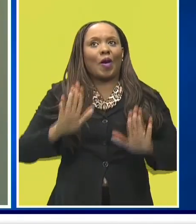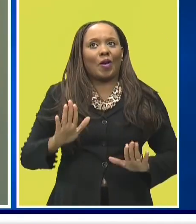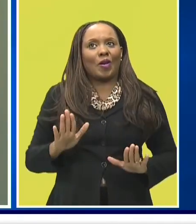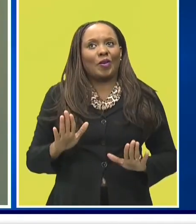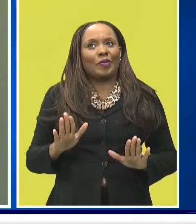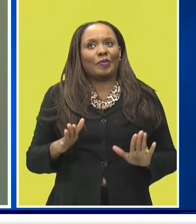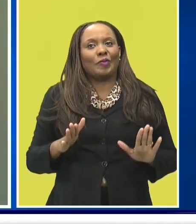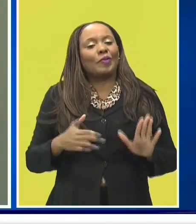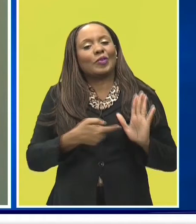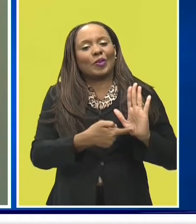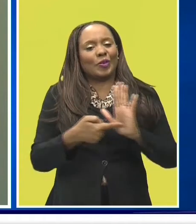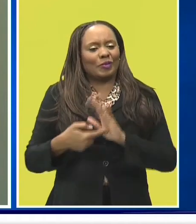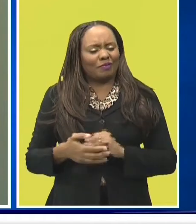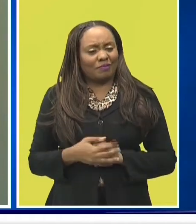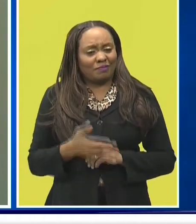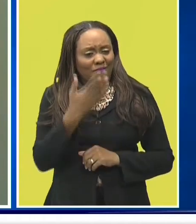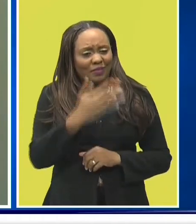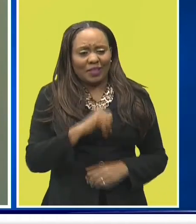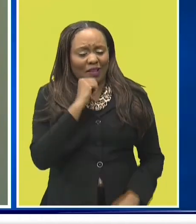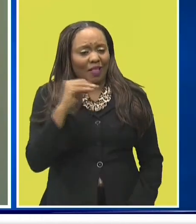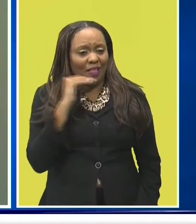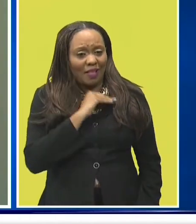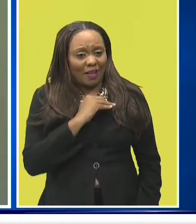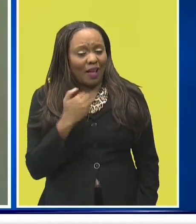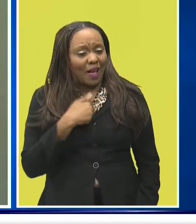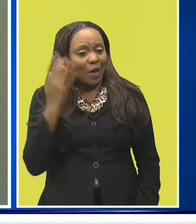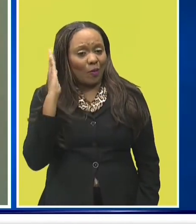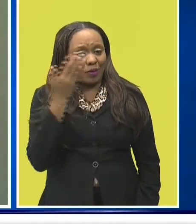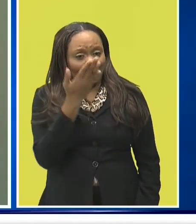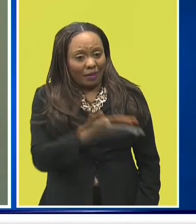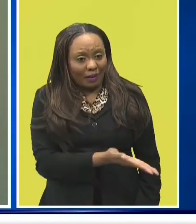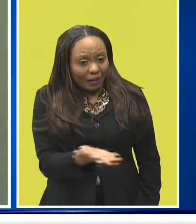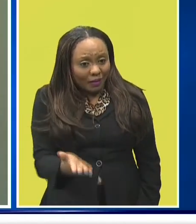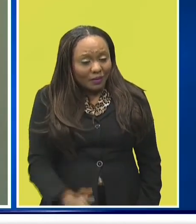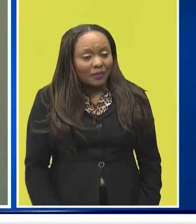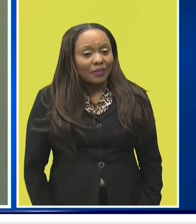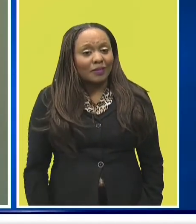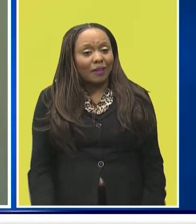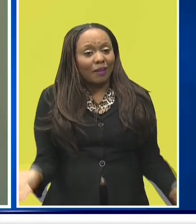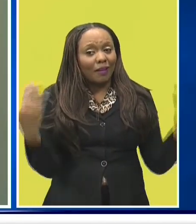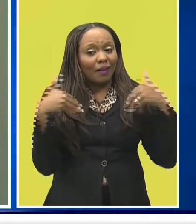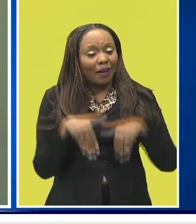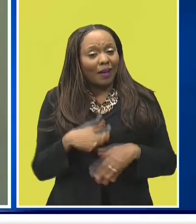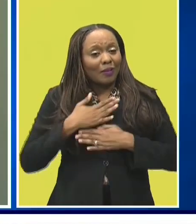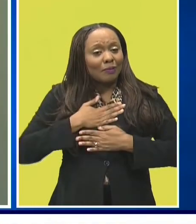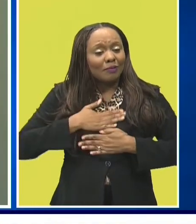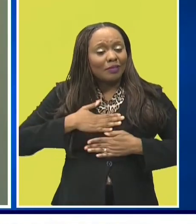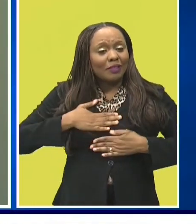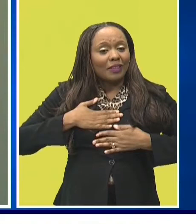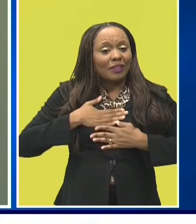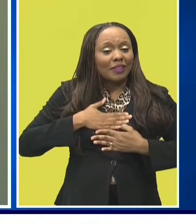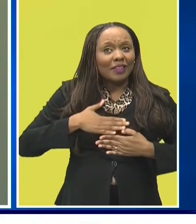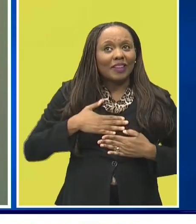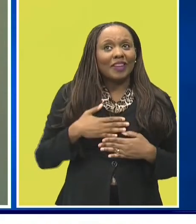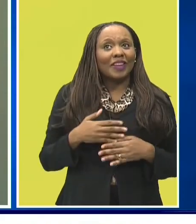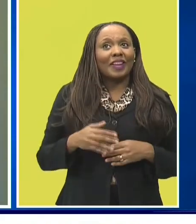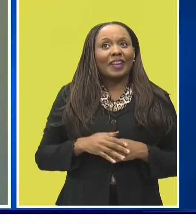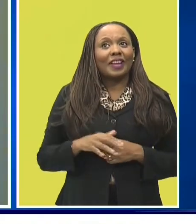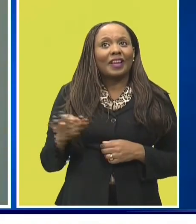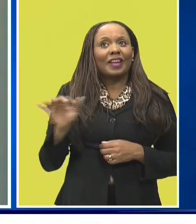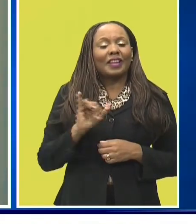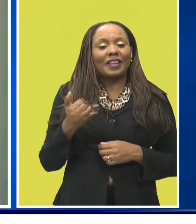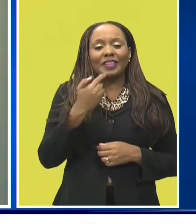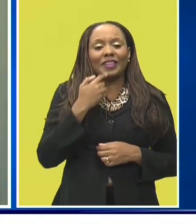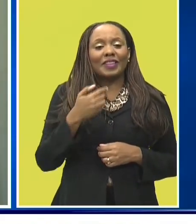be there. So come and enjoy. Like they say,